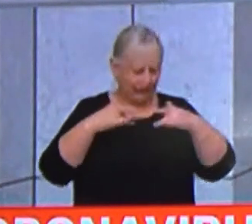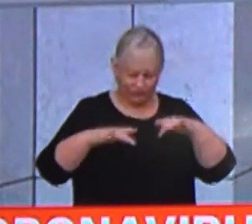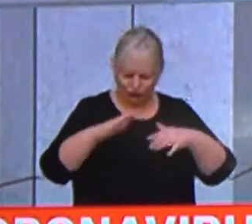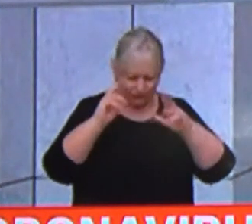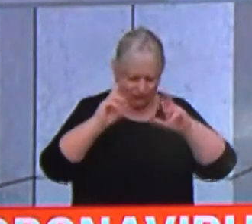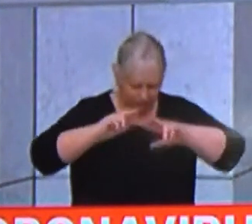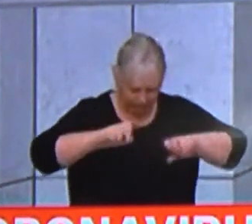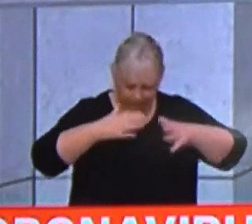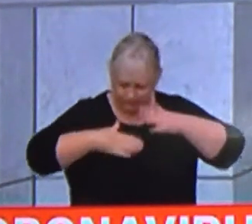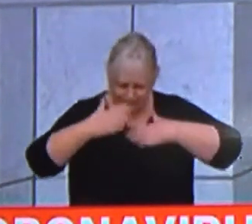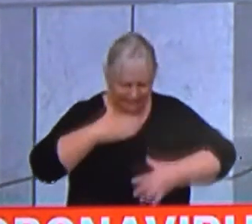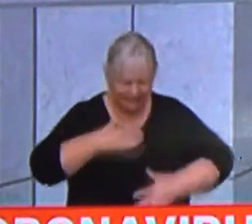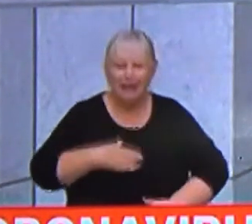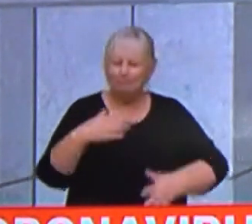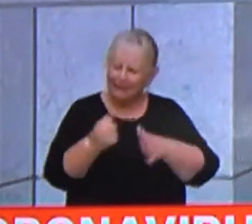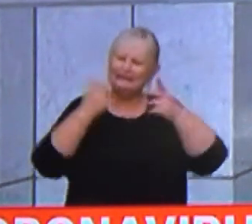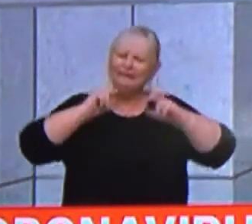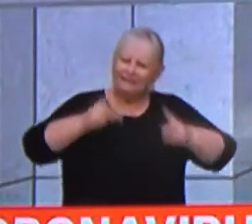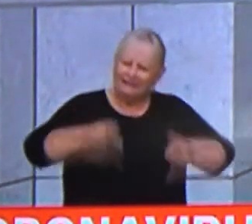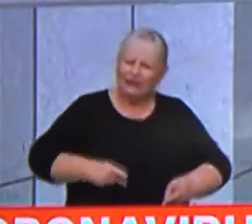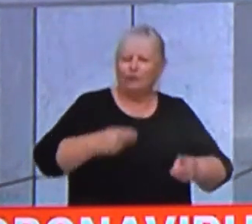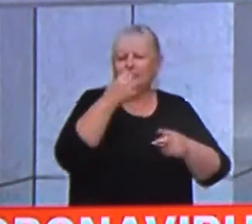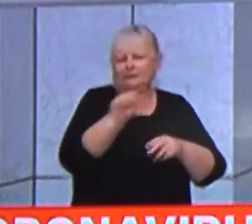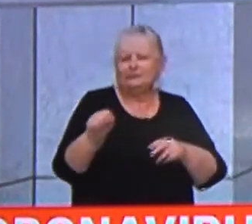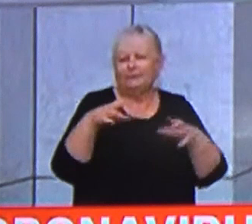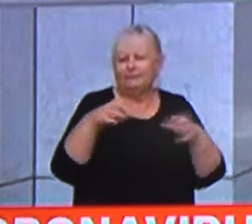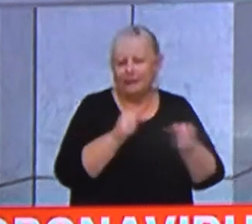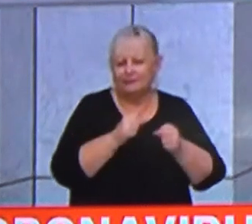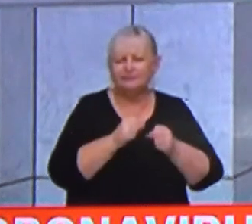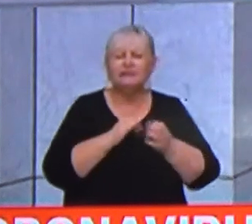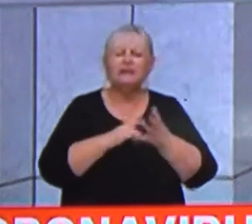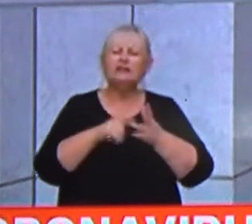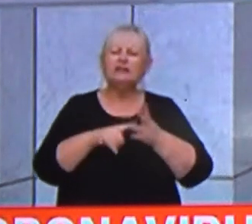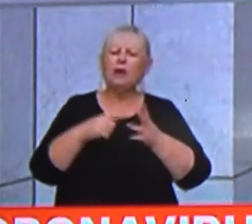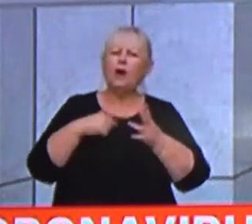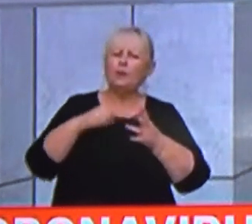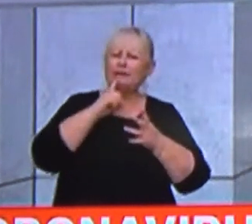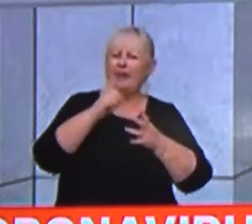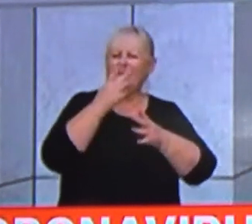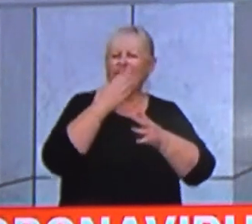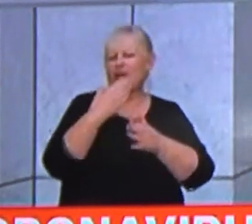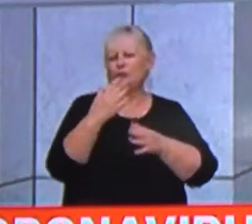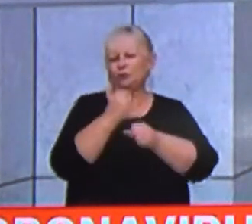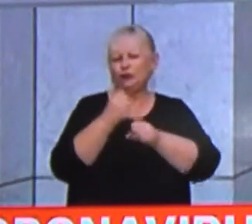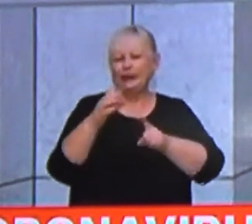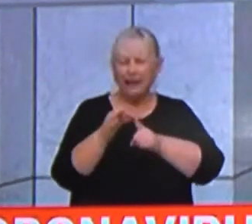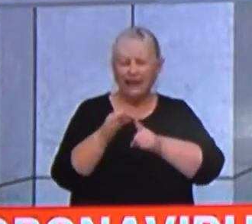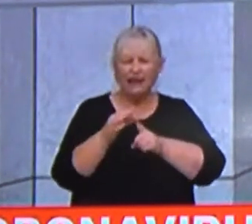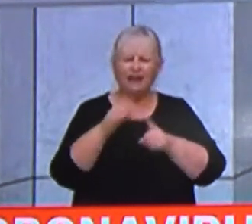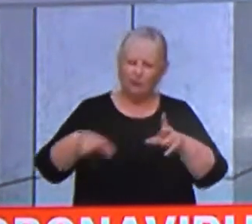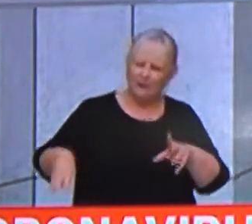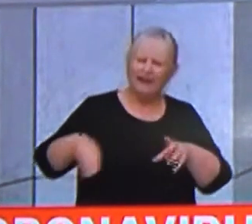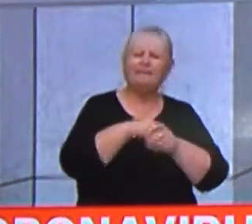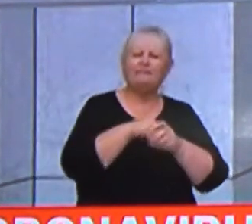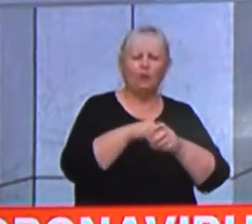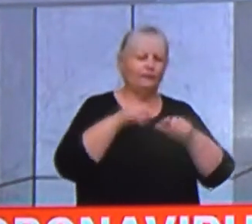telehealth services. There are two parts to this. There's the preventive work, and I want to thank Christine